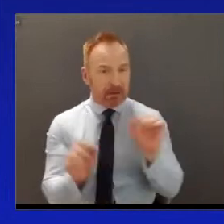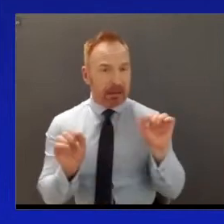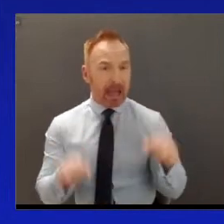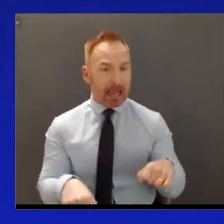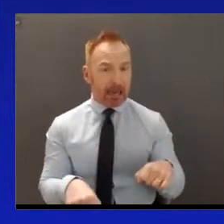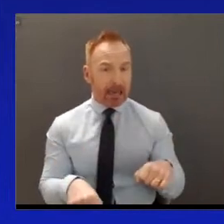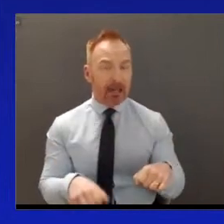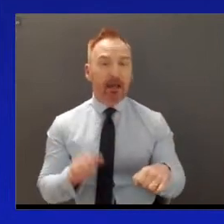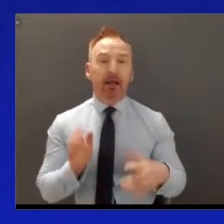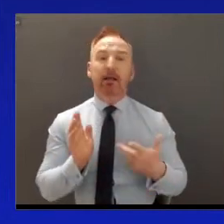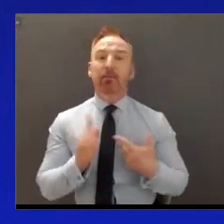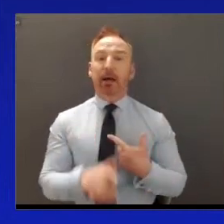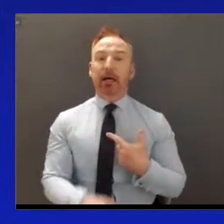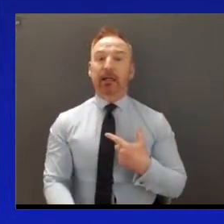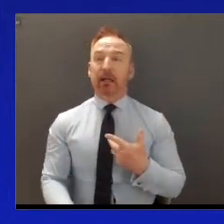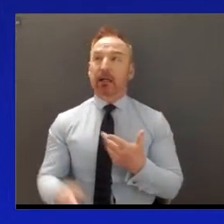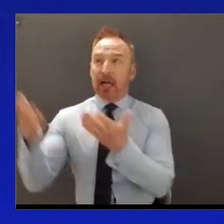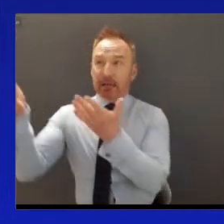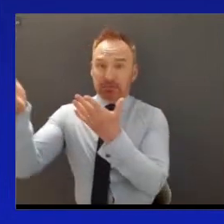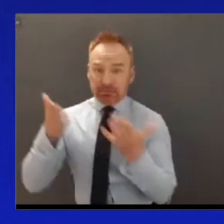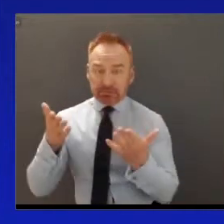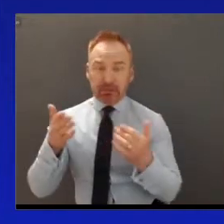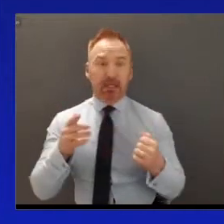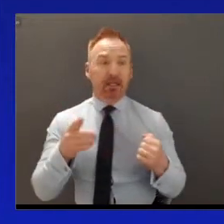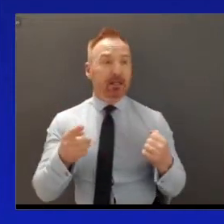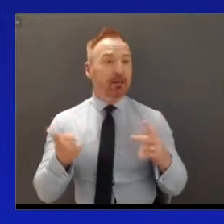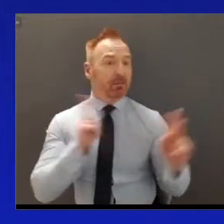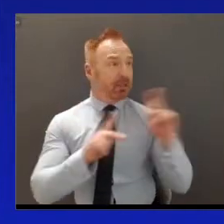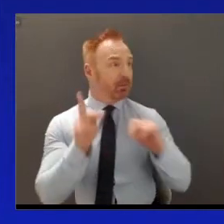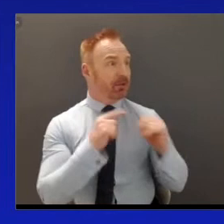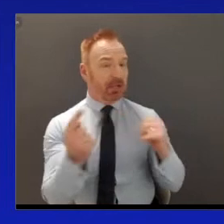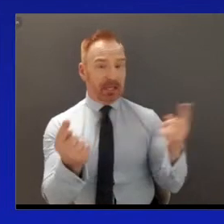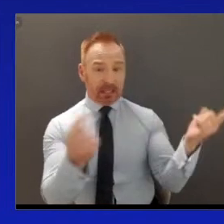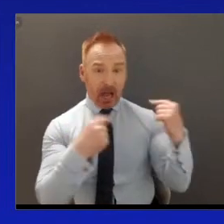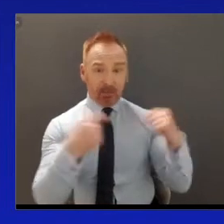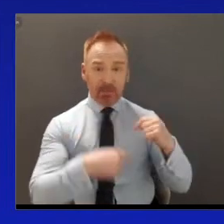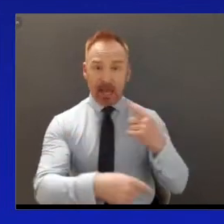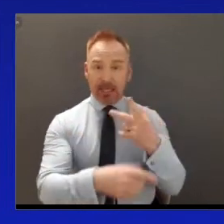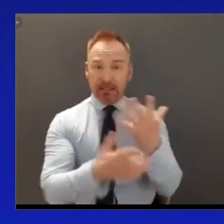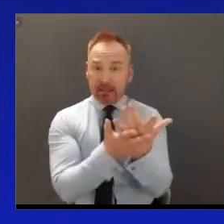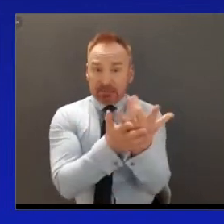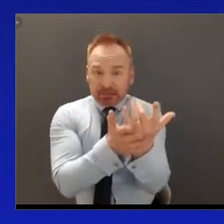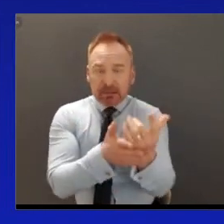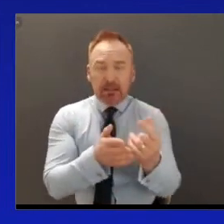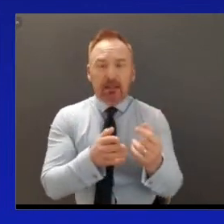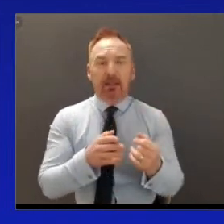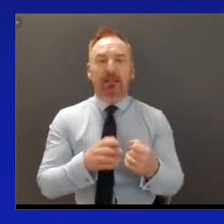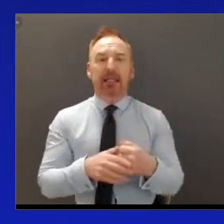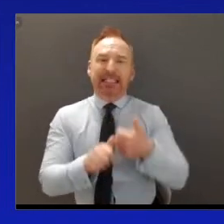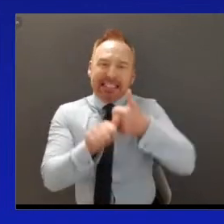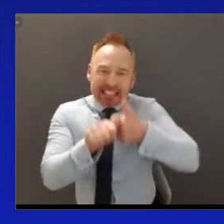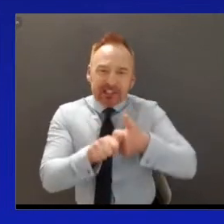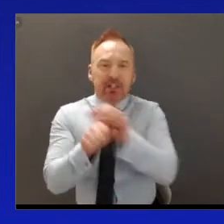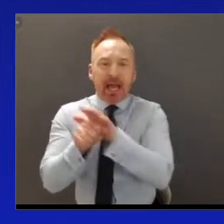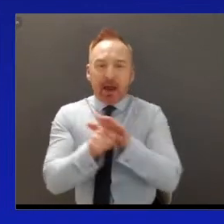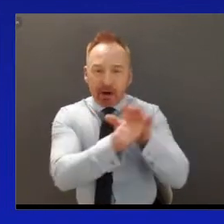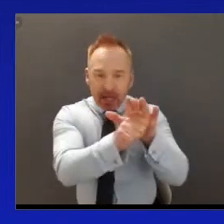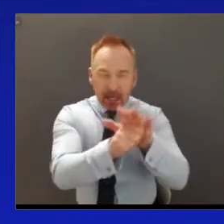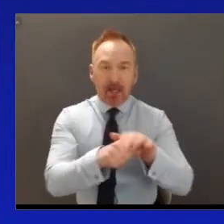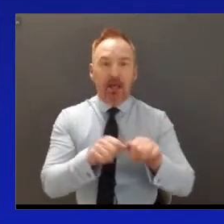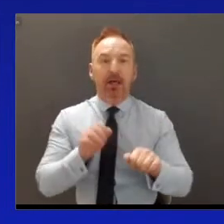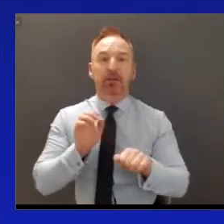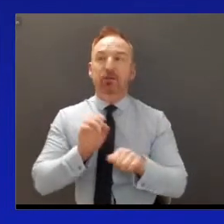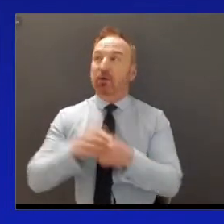small percentage because every public health unit is ramping up to be able to achieve similar goals as